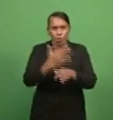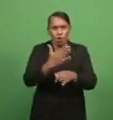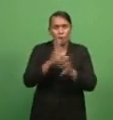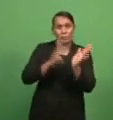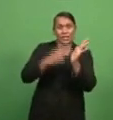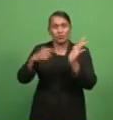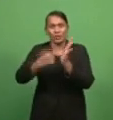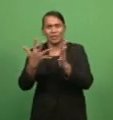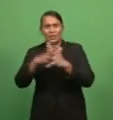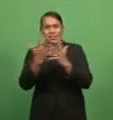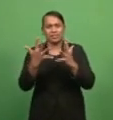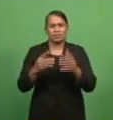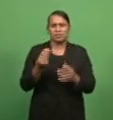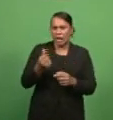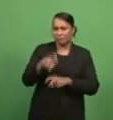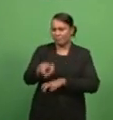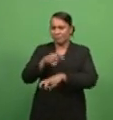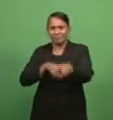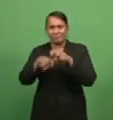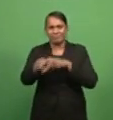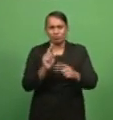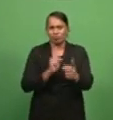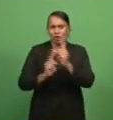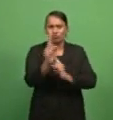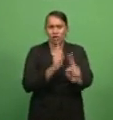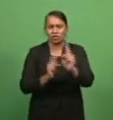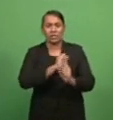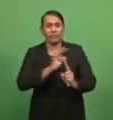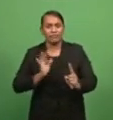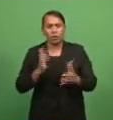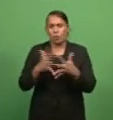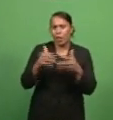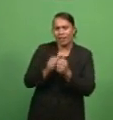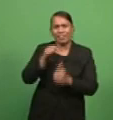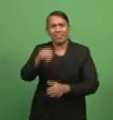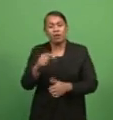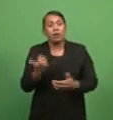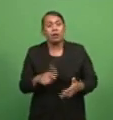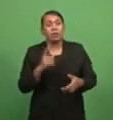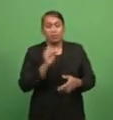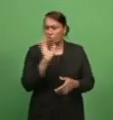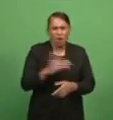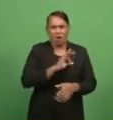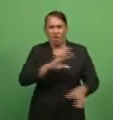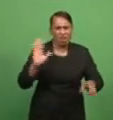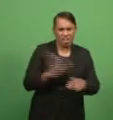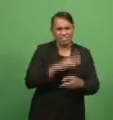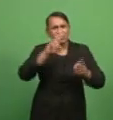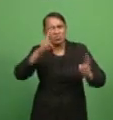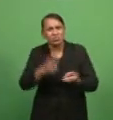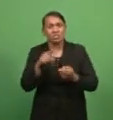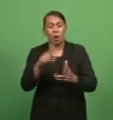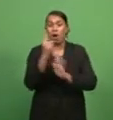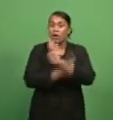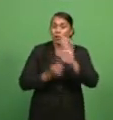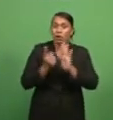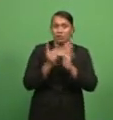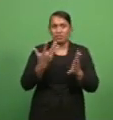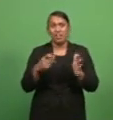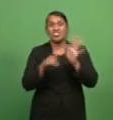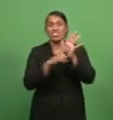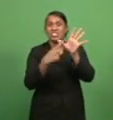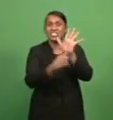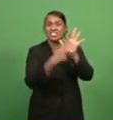Friday, Saturday. So everybody gets a piece of the pie, but they have not reduced the hourly rate, which is the right thing to do. The Employment Ministry